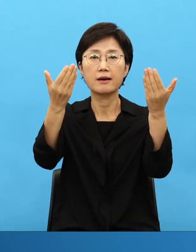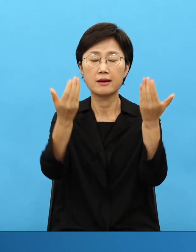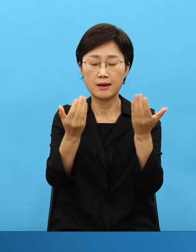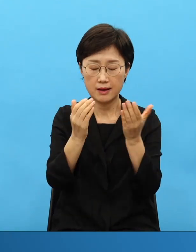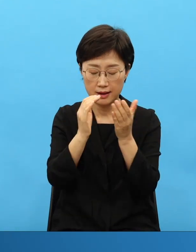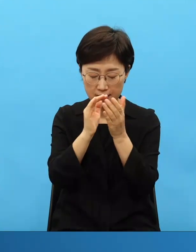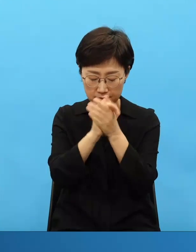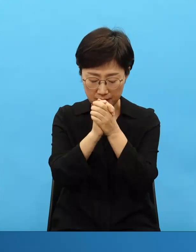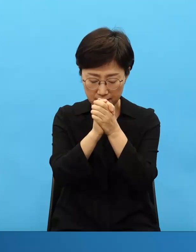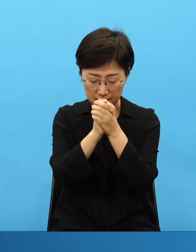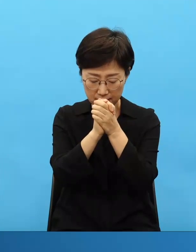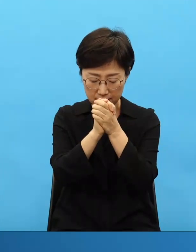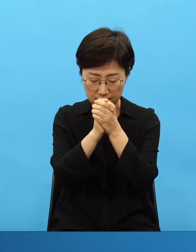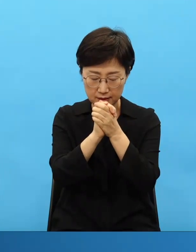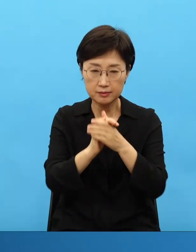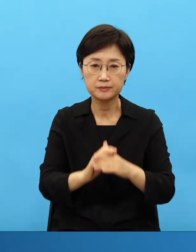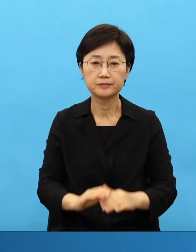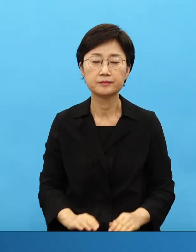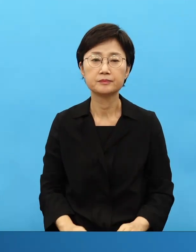truth. Amen.